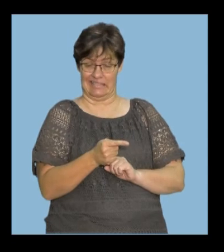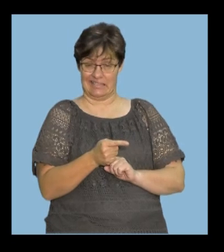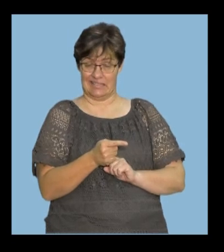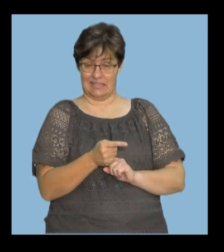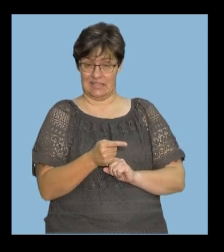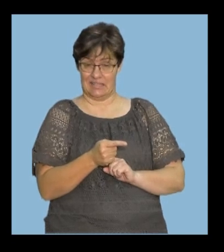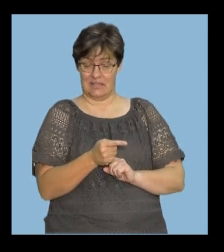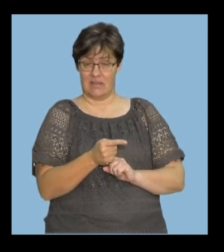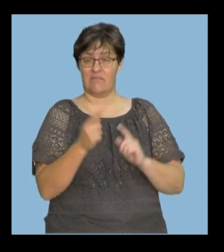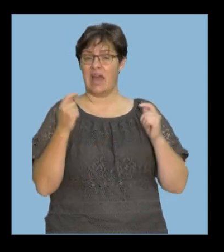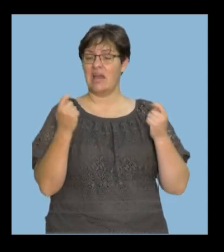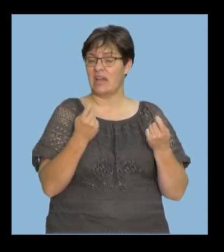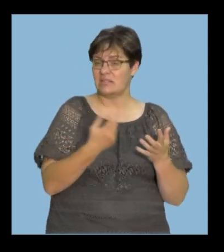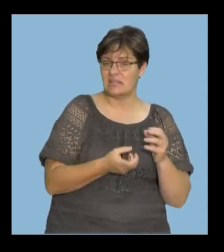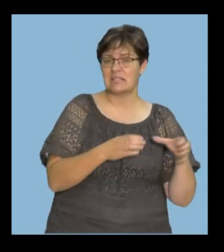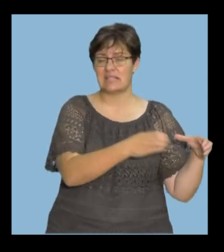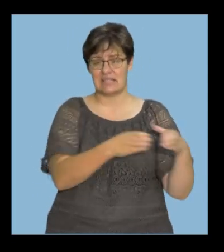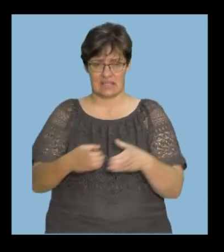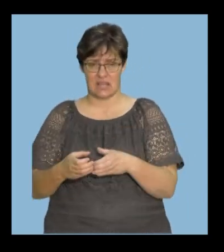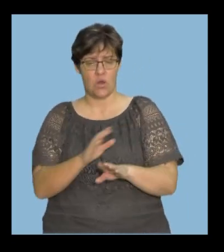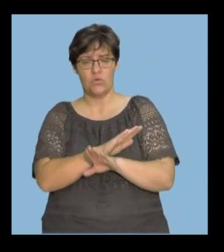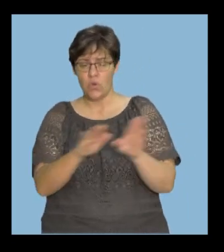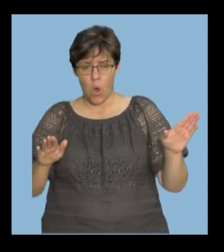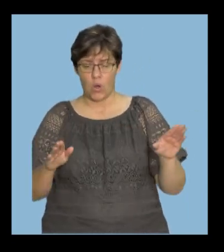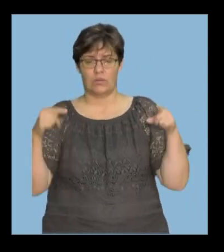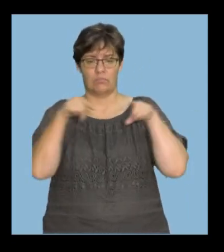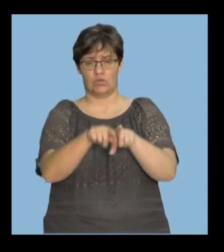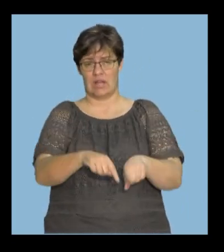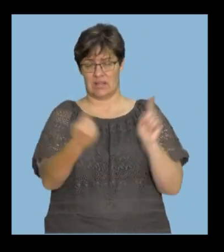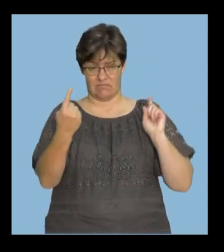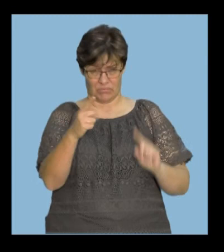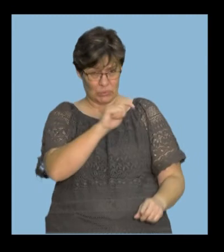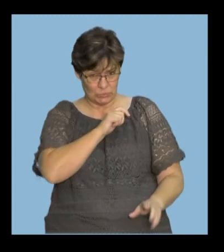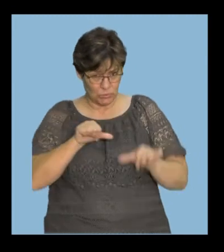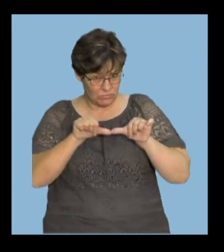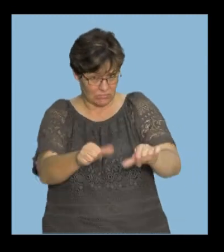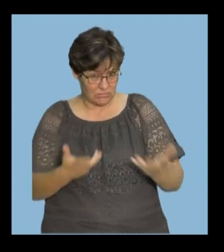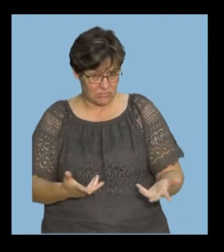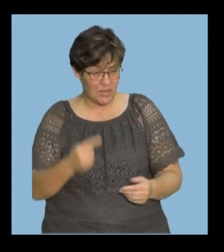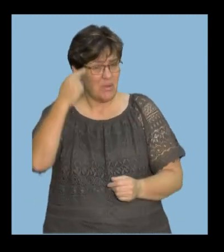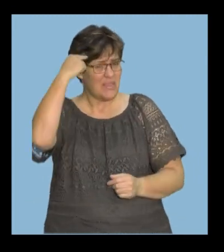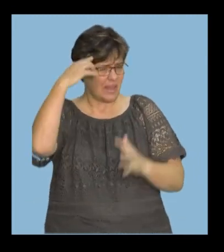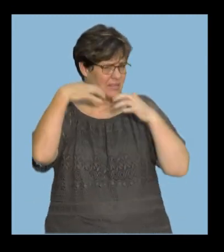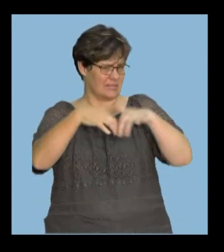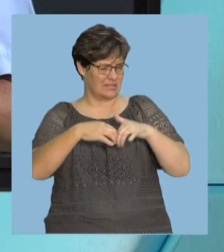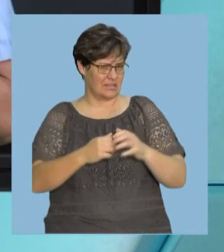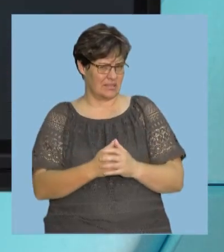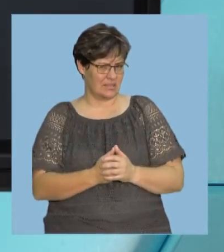identity hold true for events or sets that are not mutually exclusive? I want you to think about